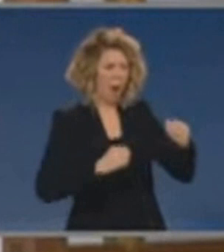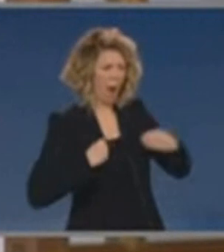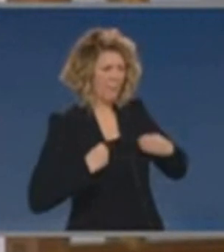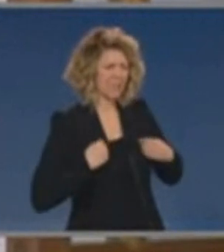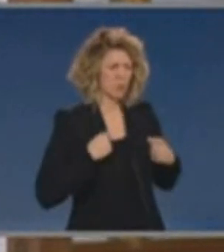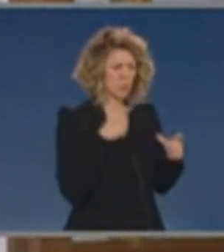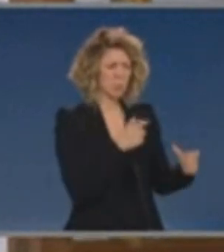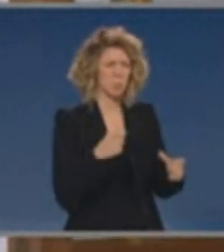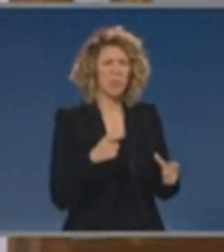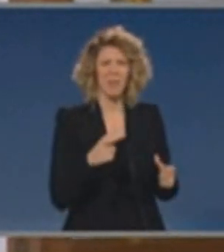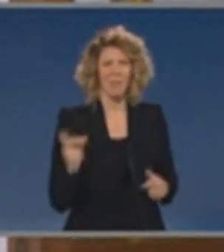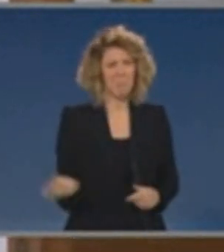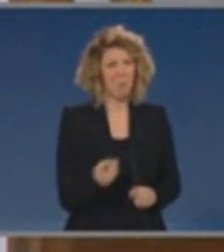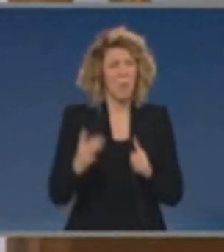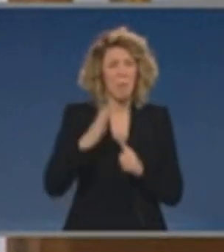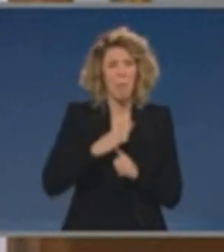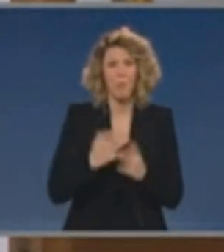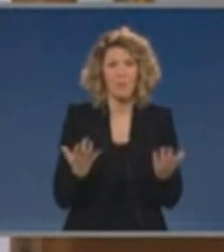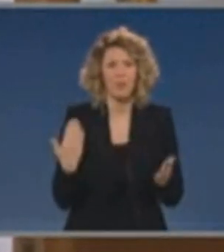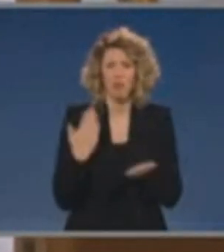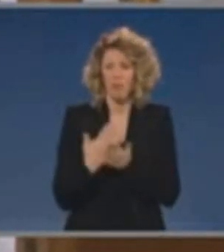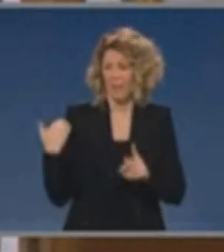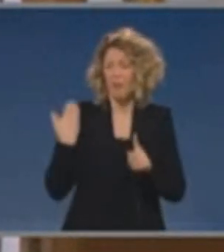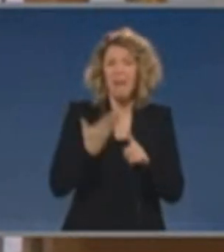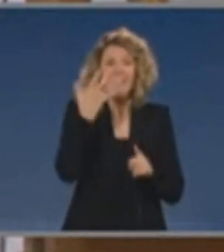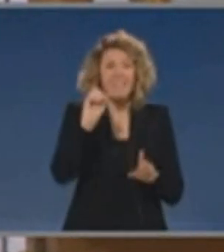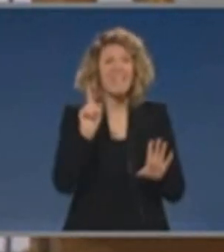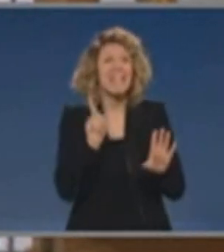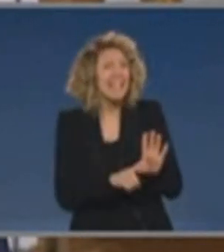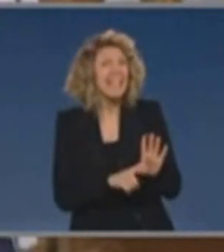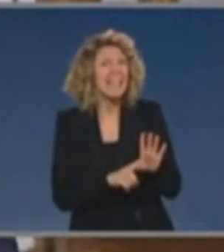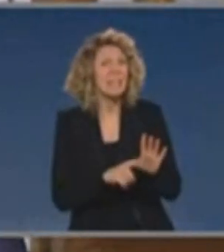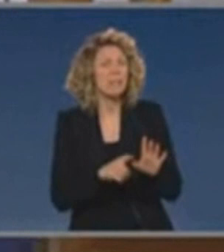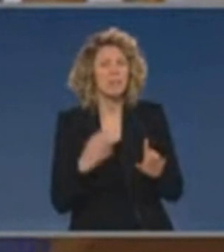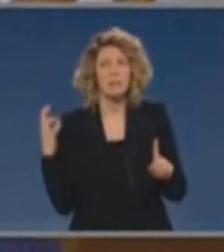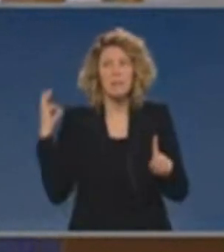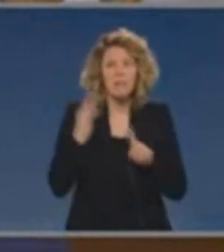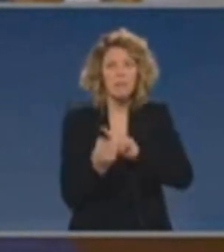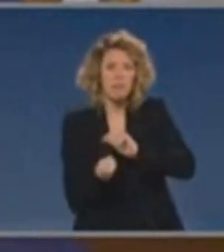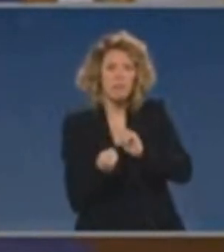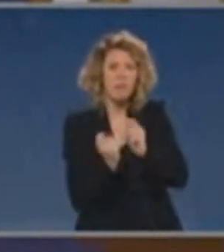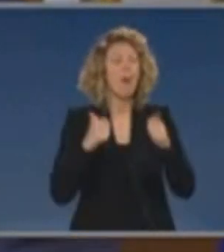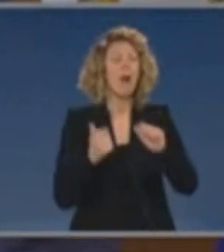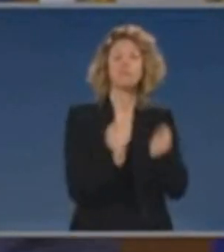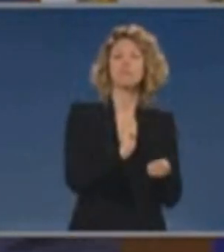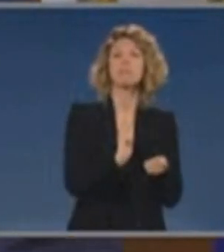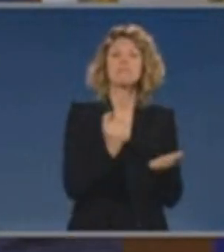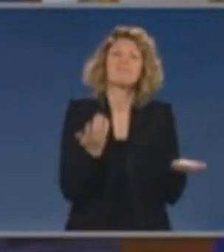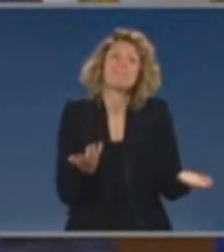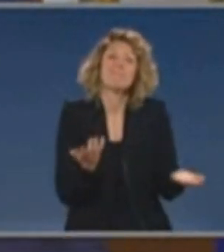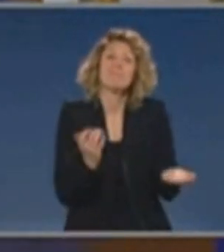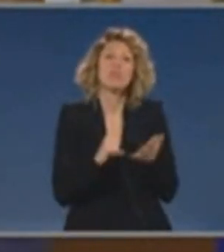these are the most significant reforms in nearly 50 years, and we're hopeful of getting bipartisan support for them. Later